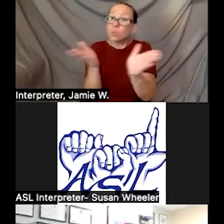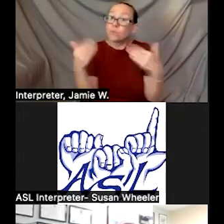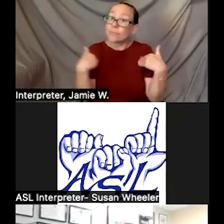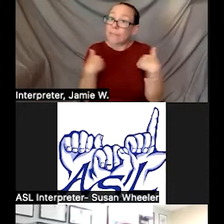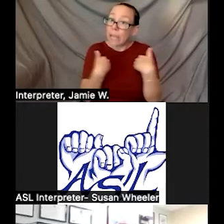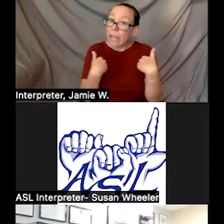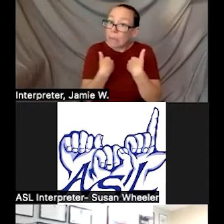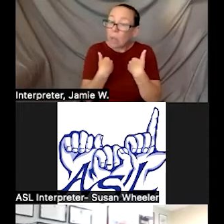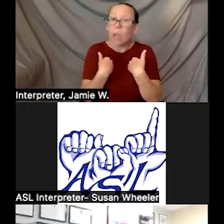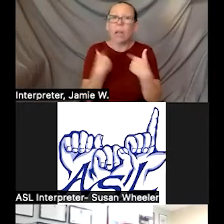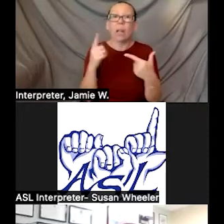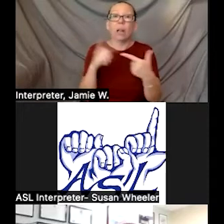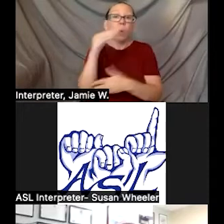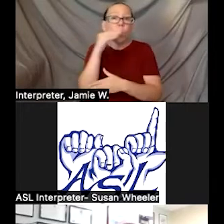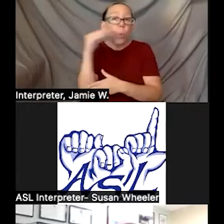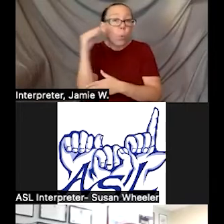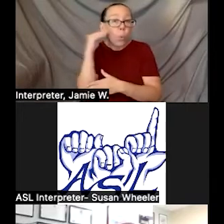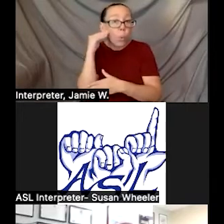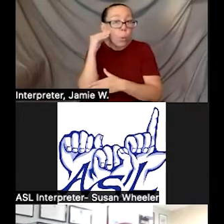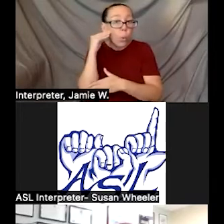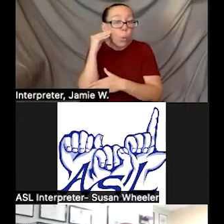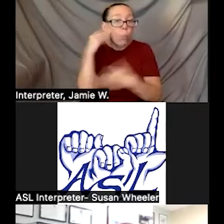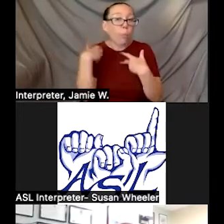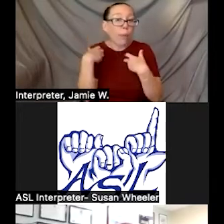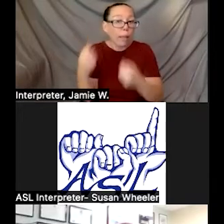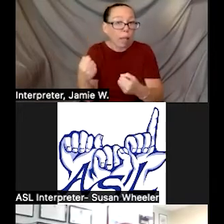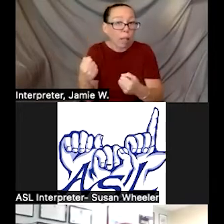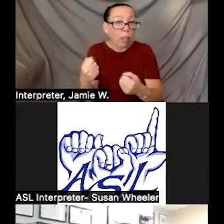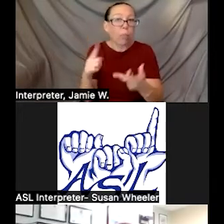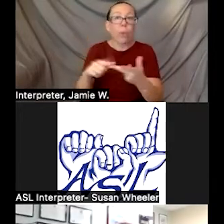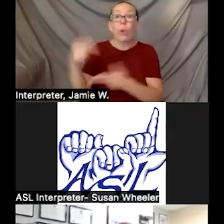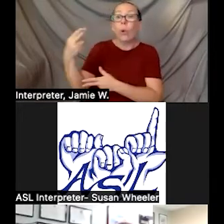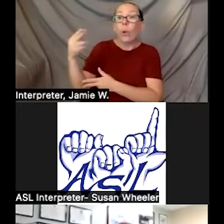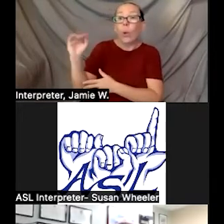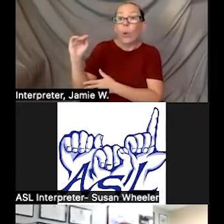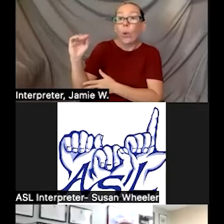dependencies, home health service dependencies, hospice.